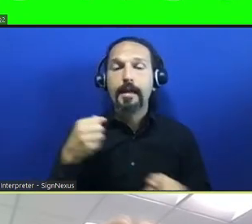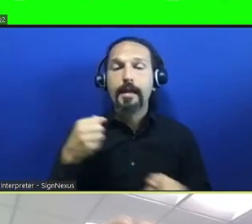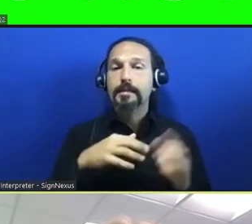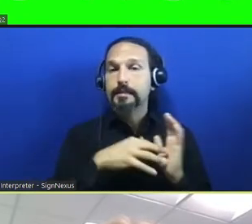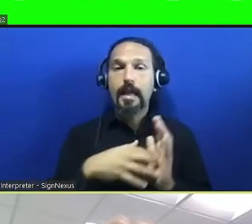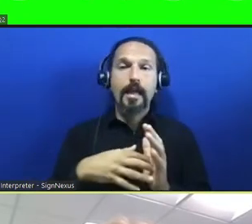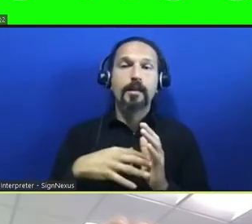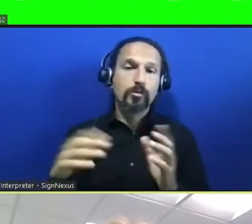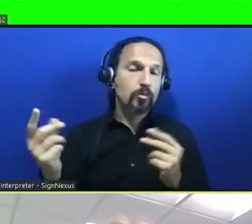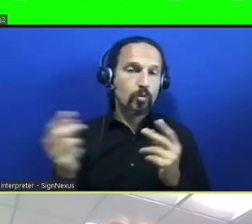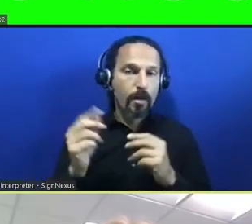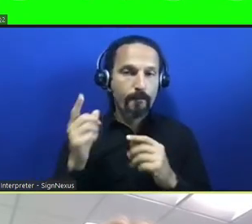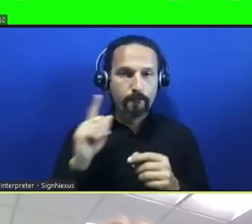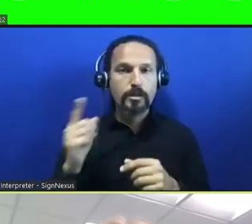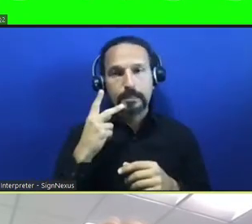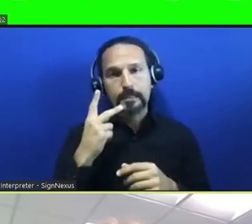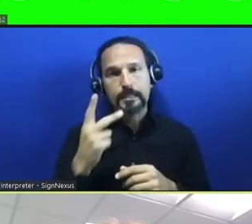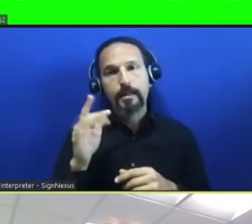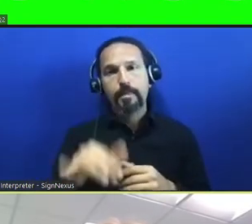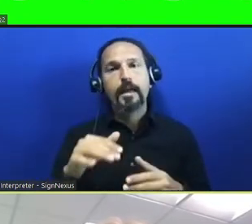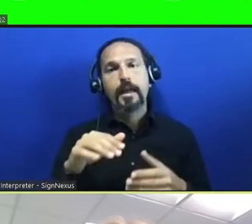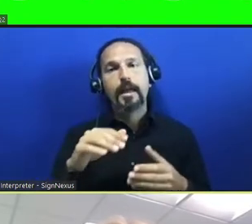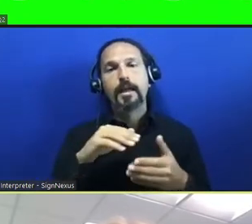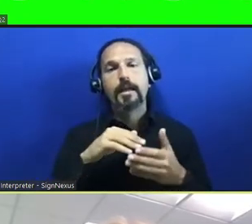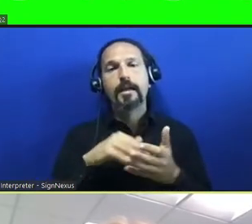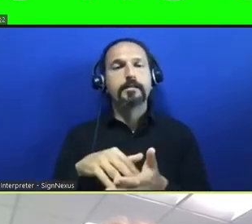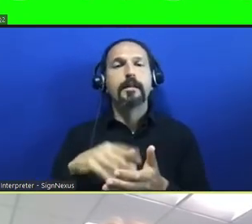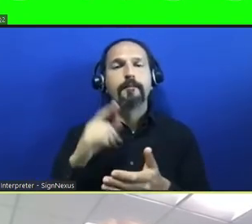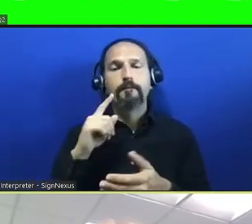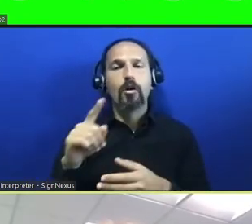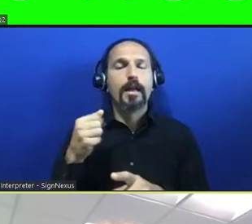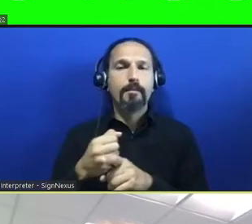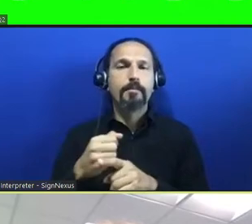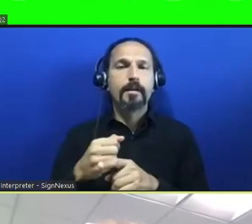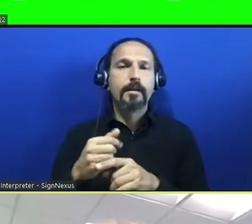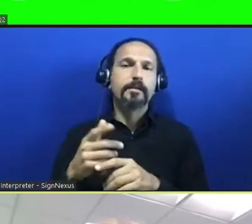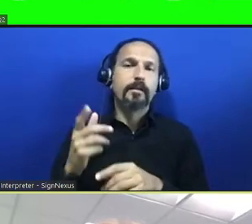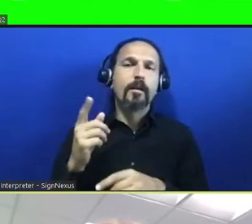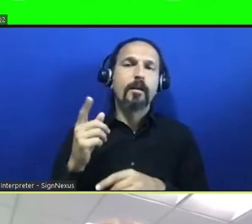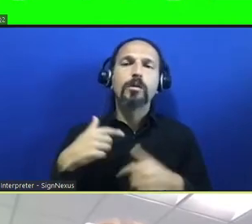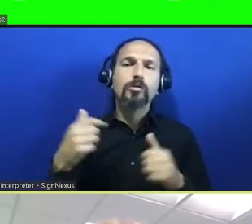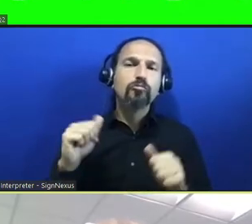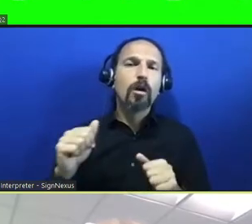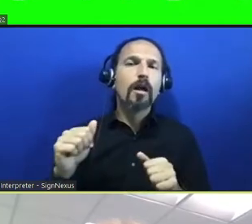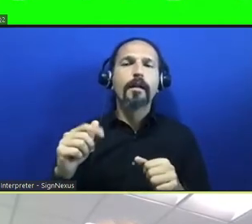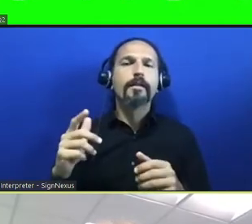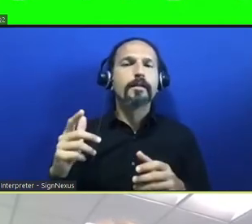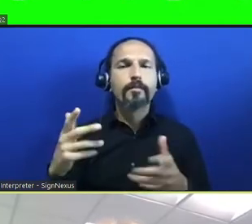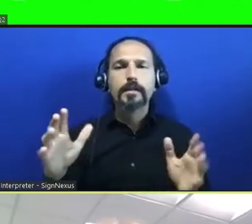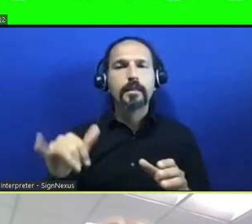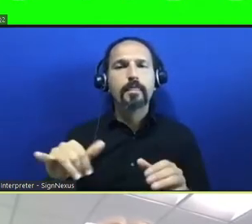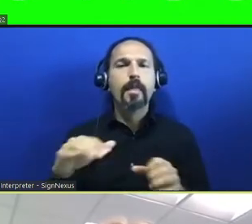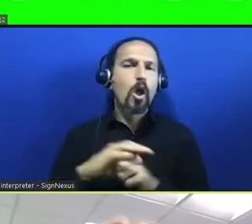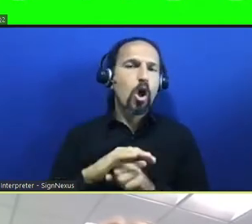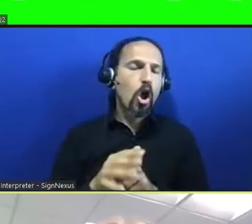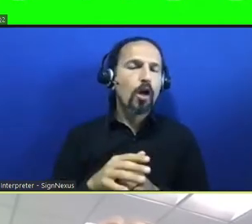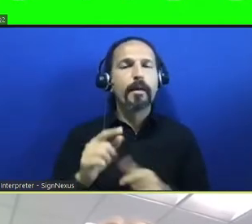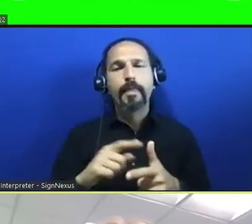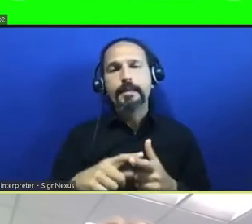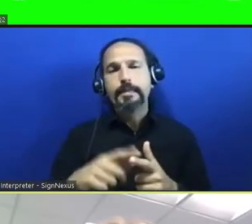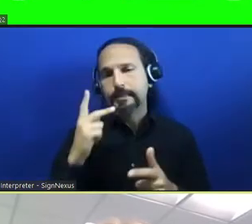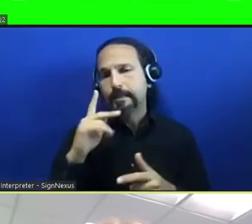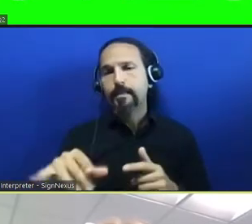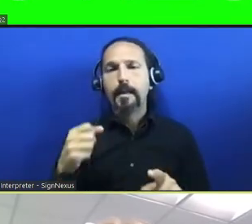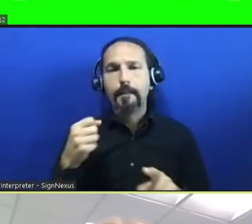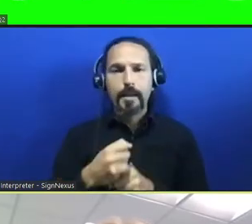be done to see what the actual economic impact is going to be especially as we're trying to get out of covid and we we see what impact